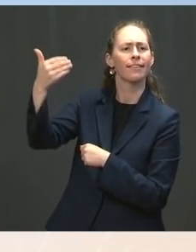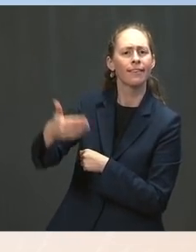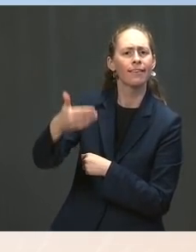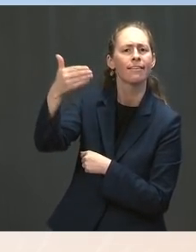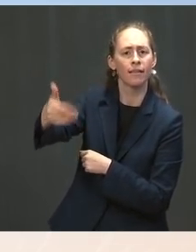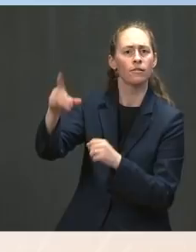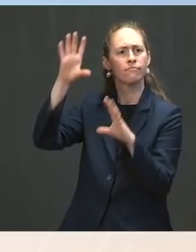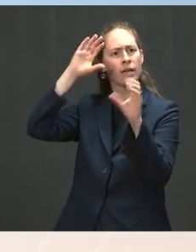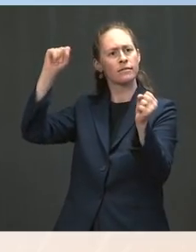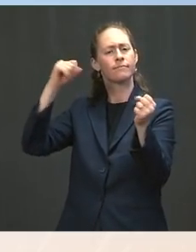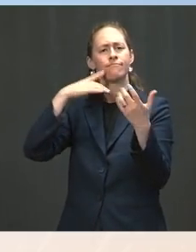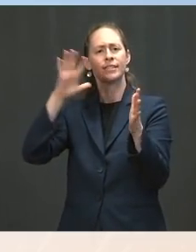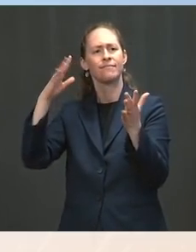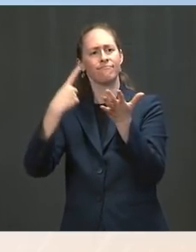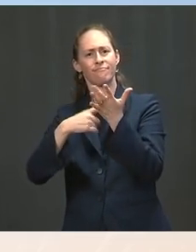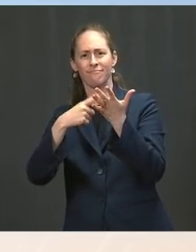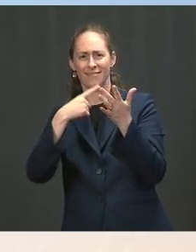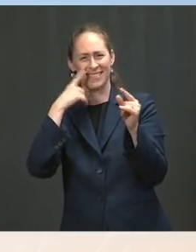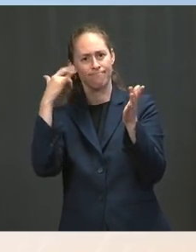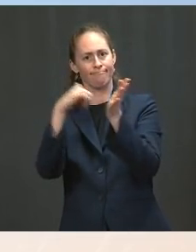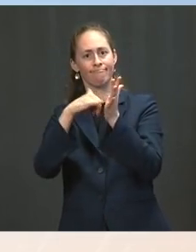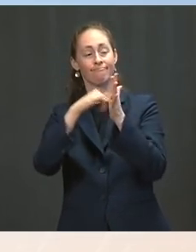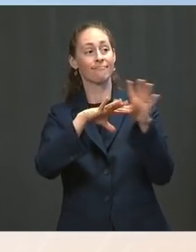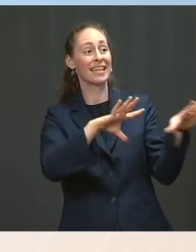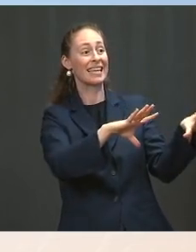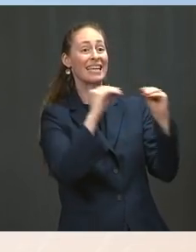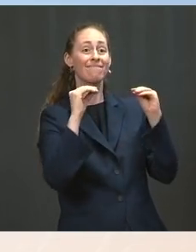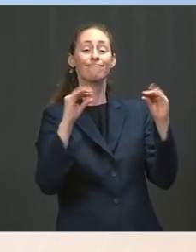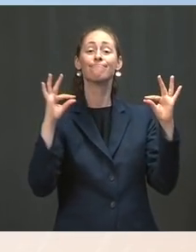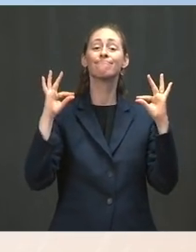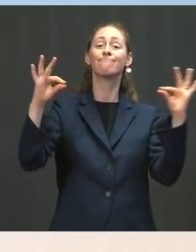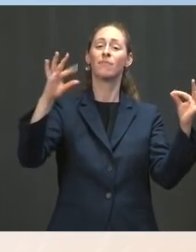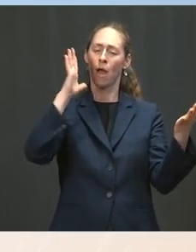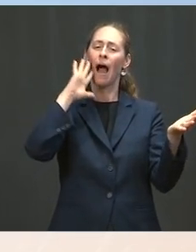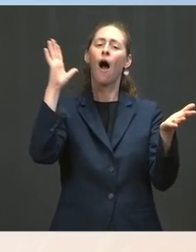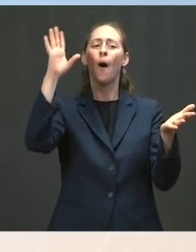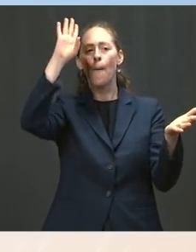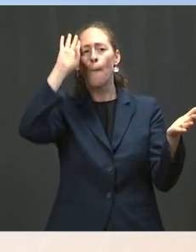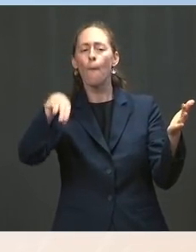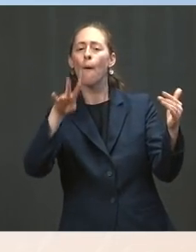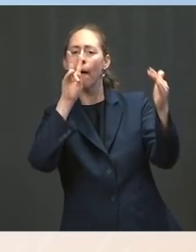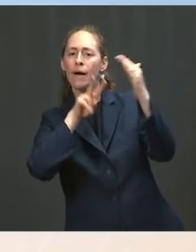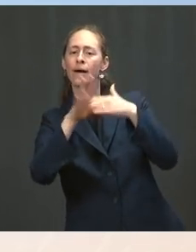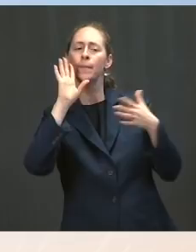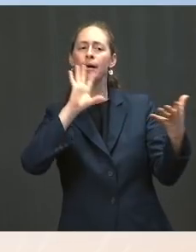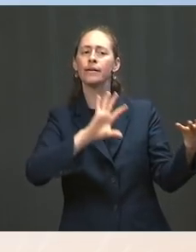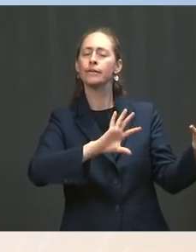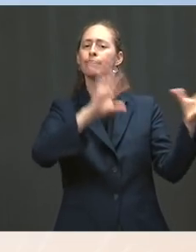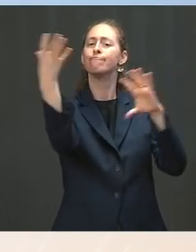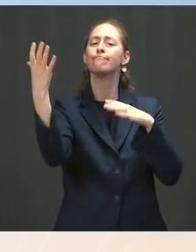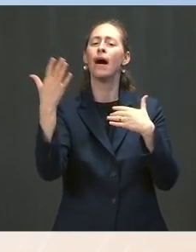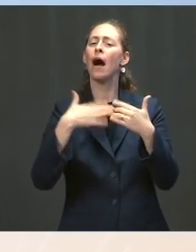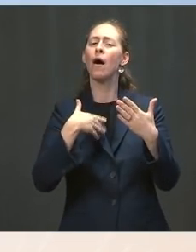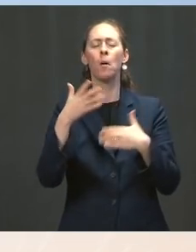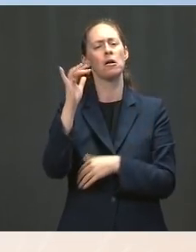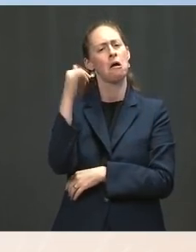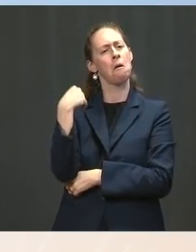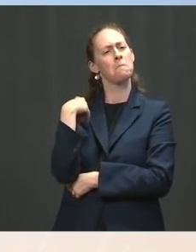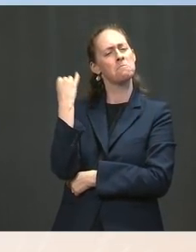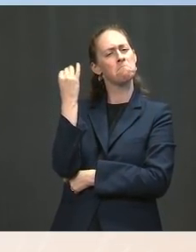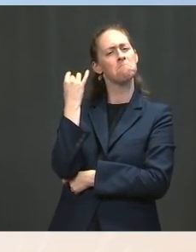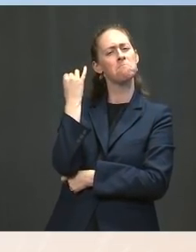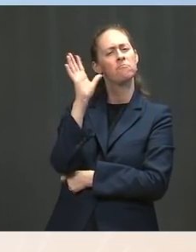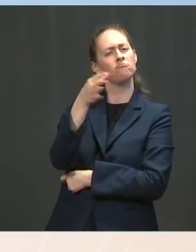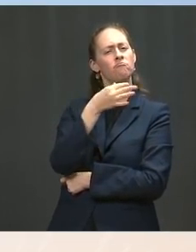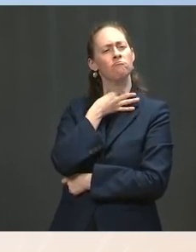without these chaotic scenes. No matter when you left, that would happen. I guess my question is, why did the administration